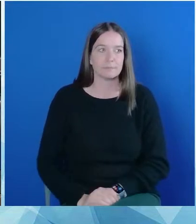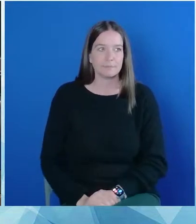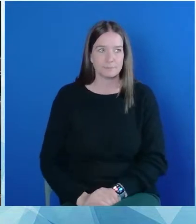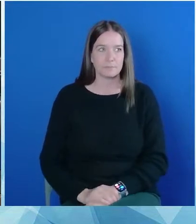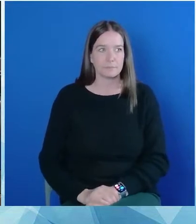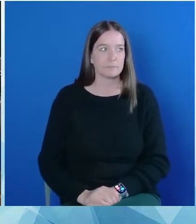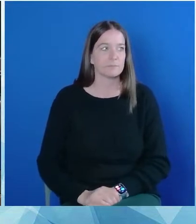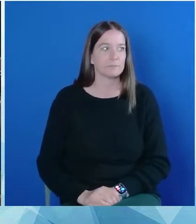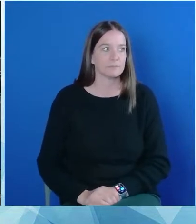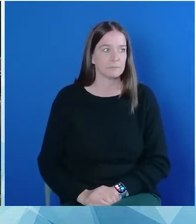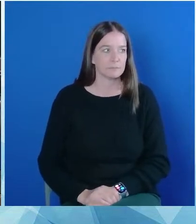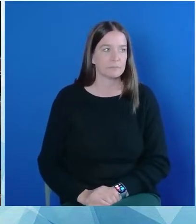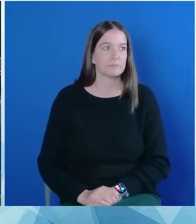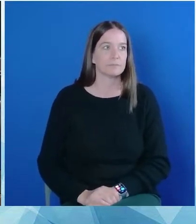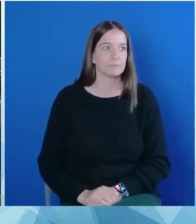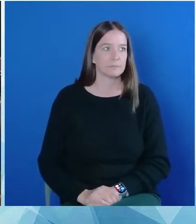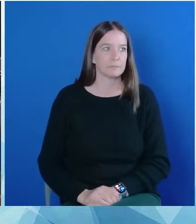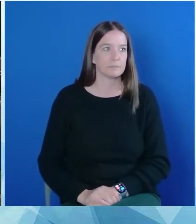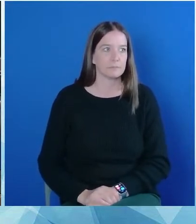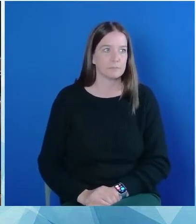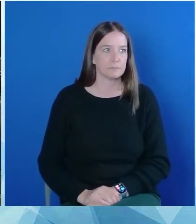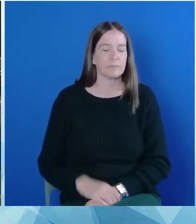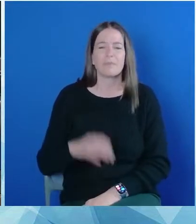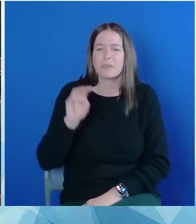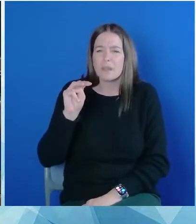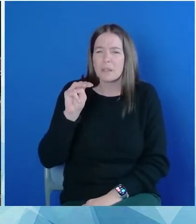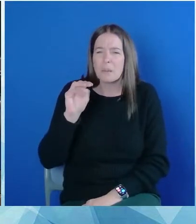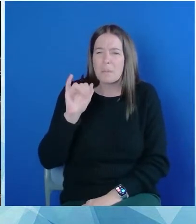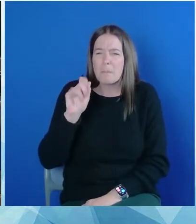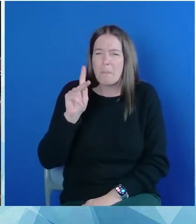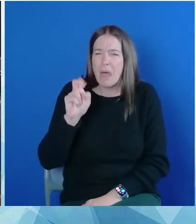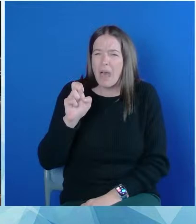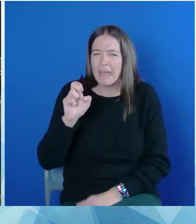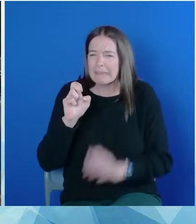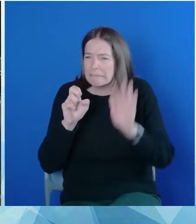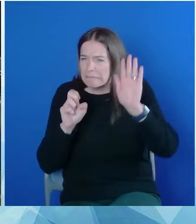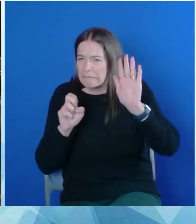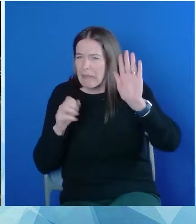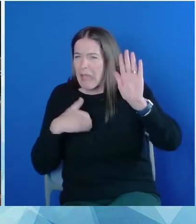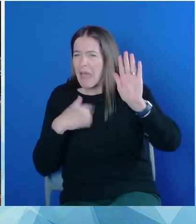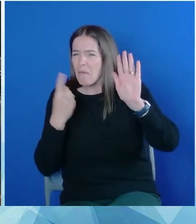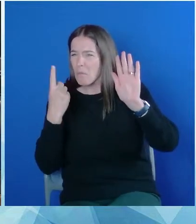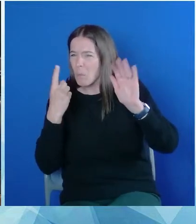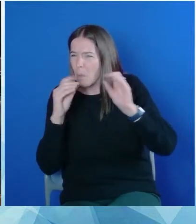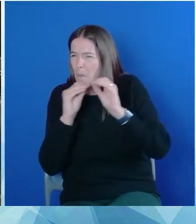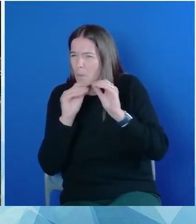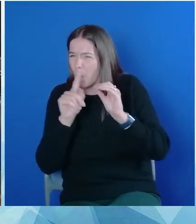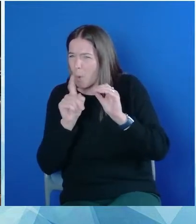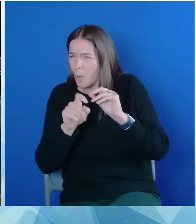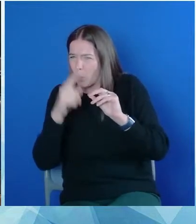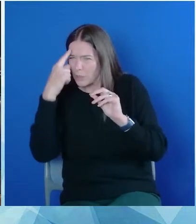Here's my. Okay, this is Mike. Could I ask Maria one more question, please? Of course you may.